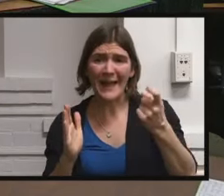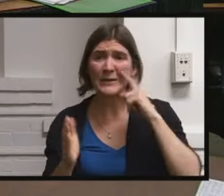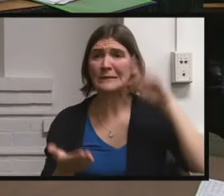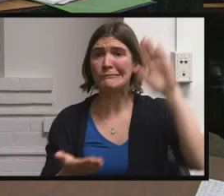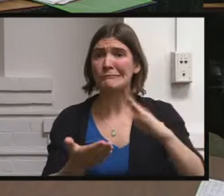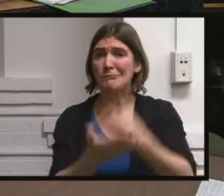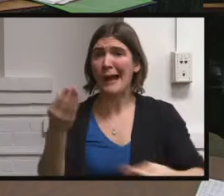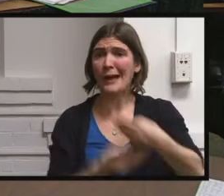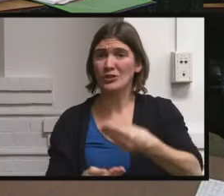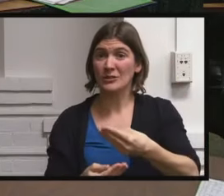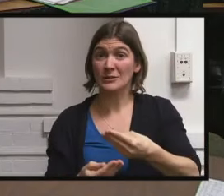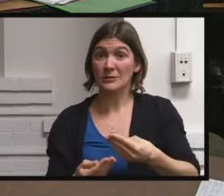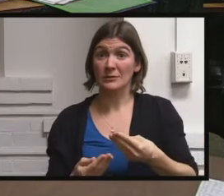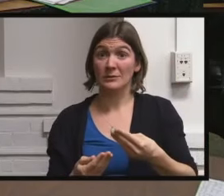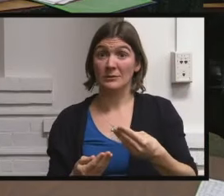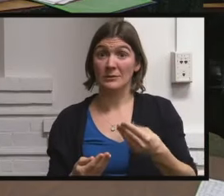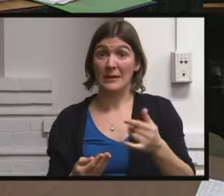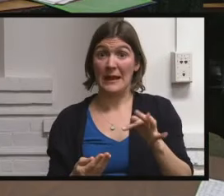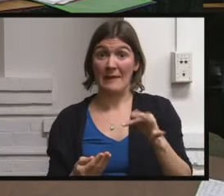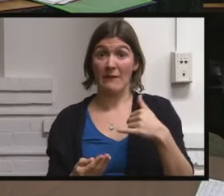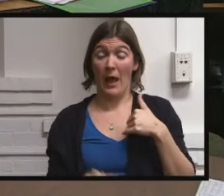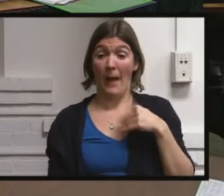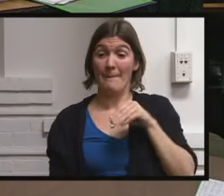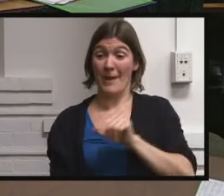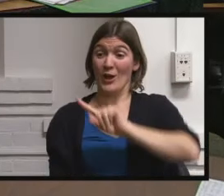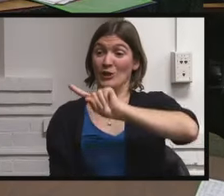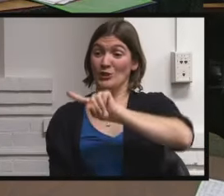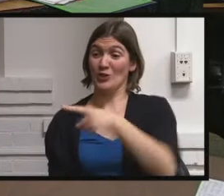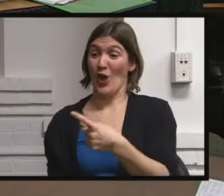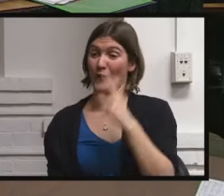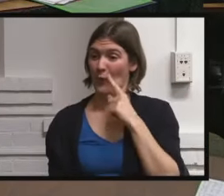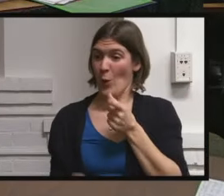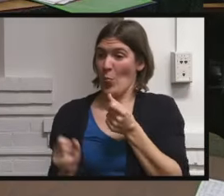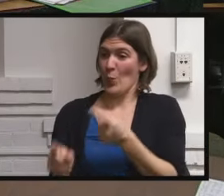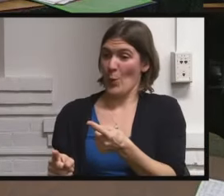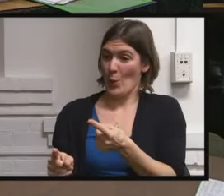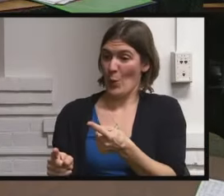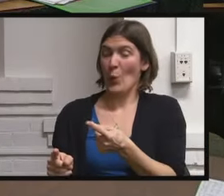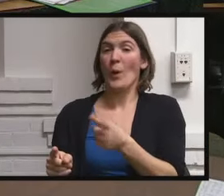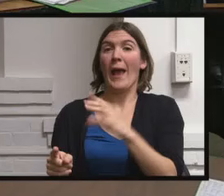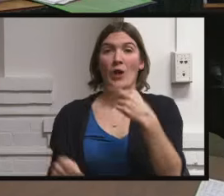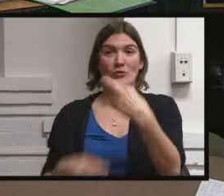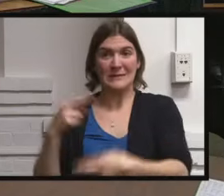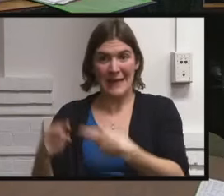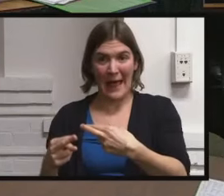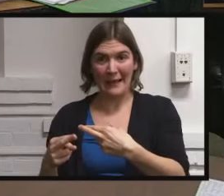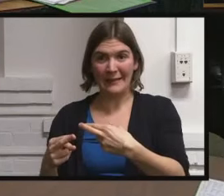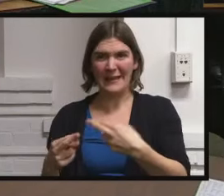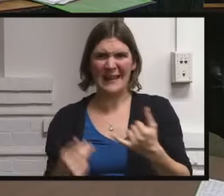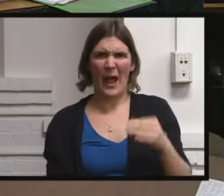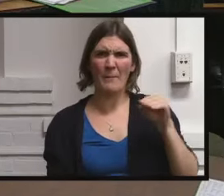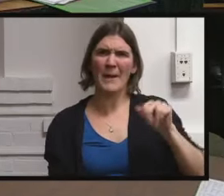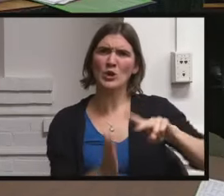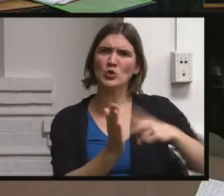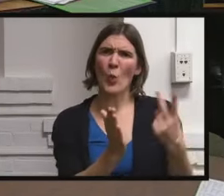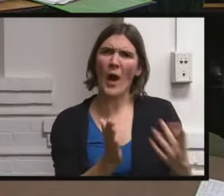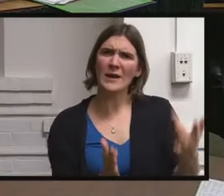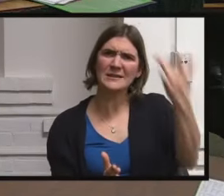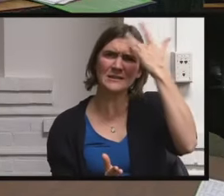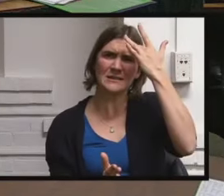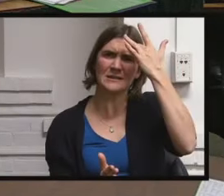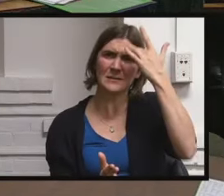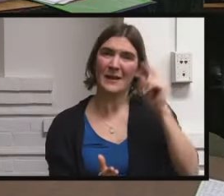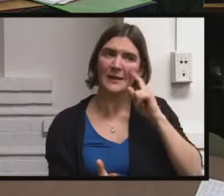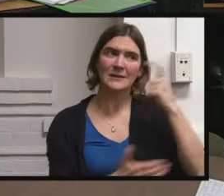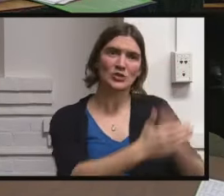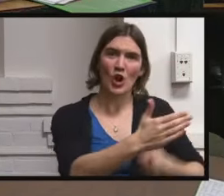lower budget. And somebody is paying as opposed to $1 to get rid of their piece of paper. They're paying $2. And I think this is what it comes